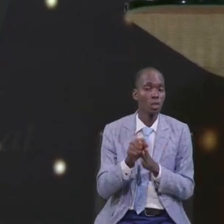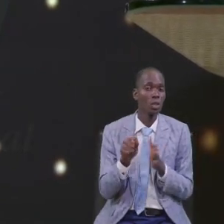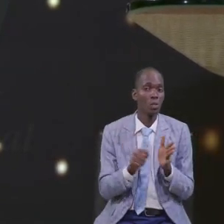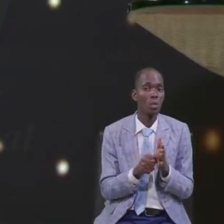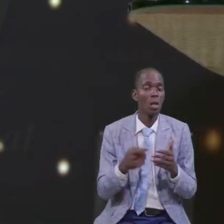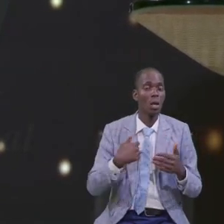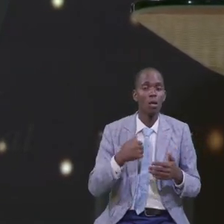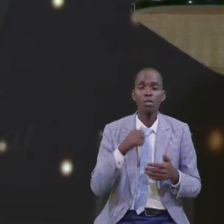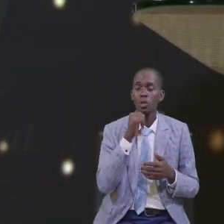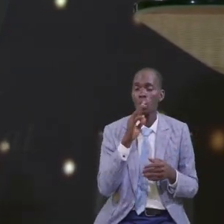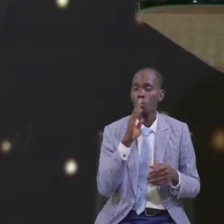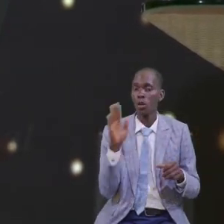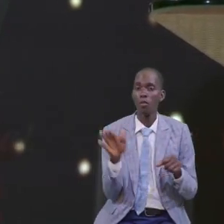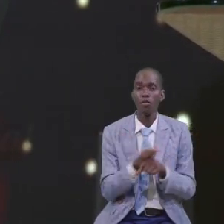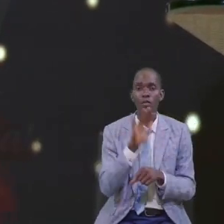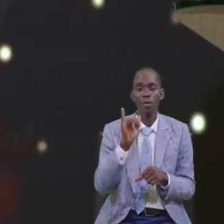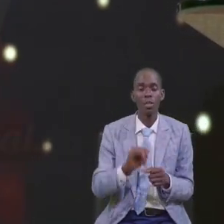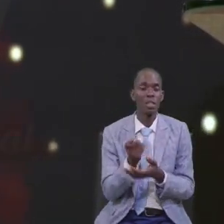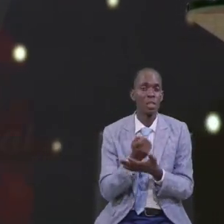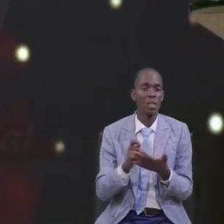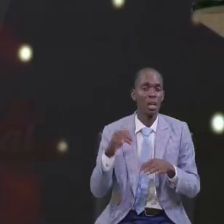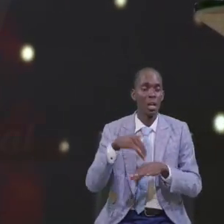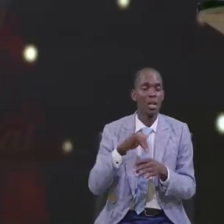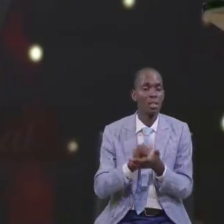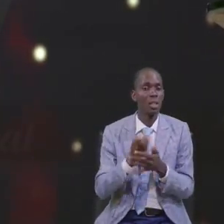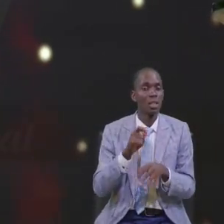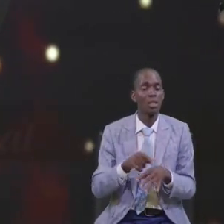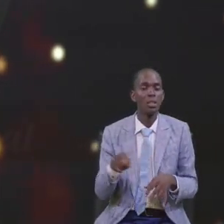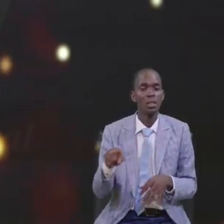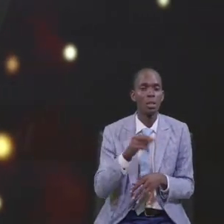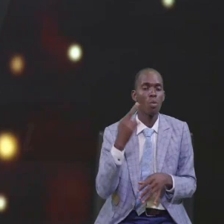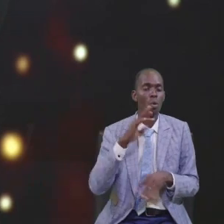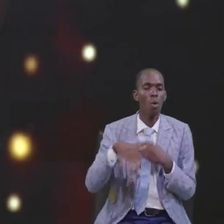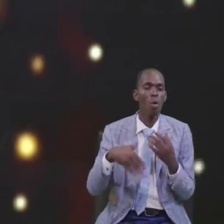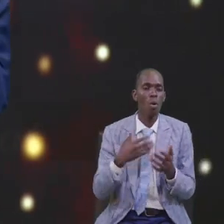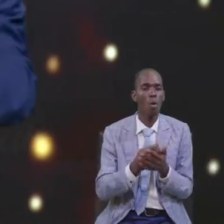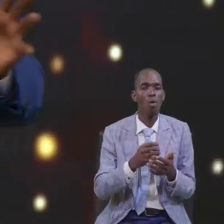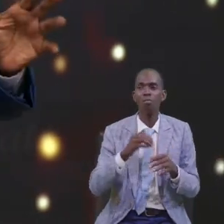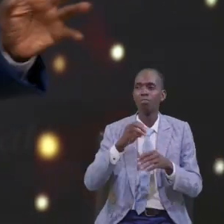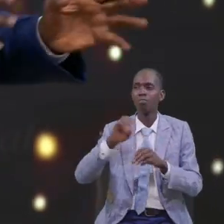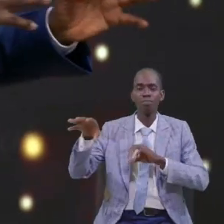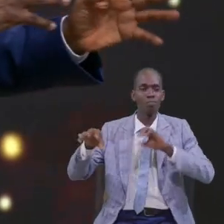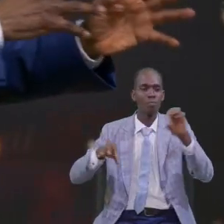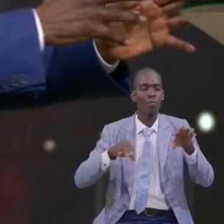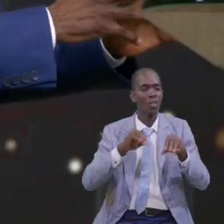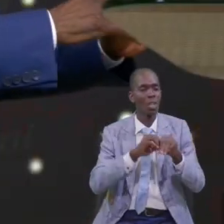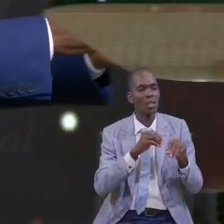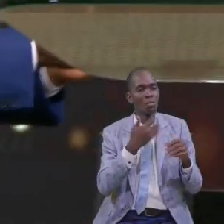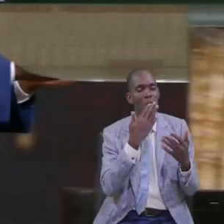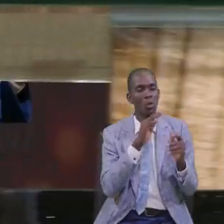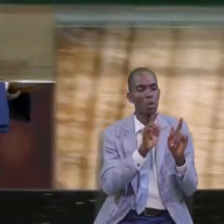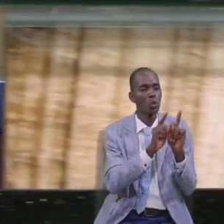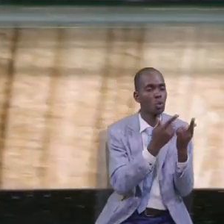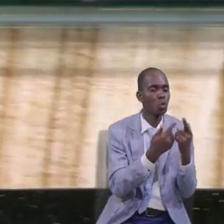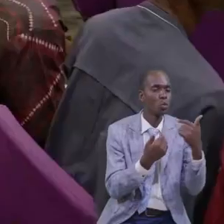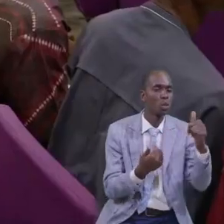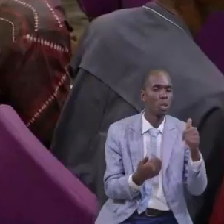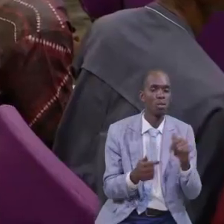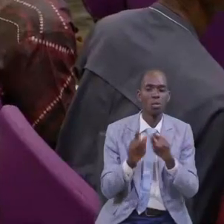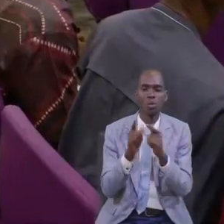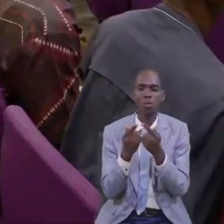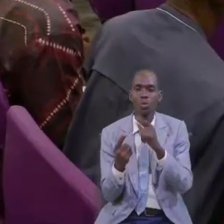been fully reaching. And they were all scattered. And they gathered in tens and twenties in what you call